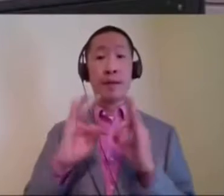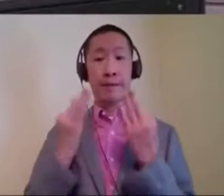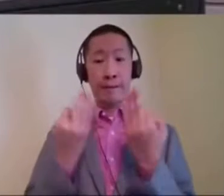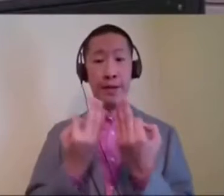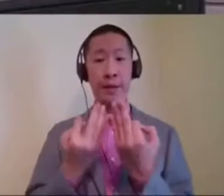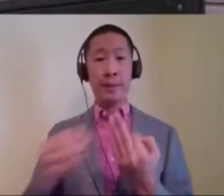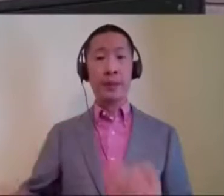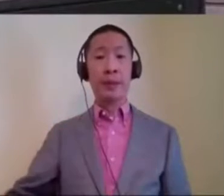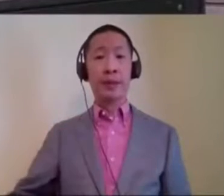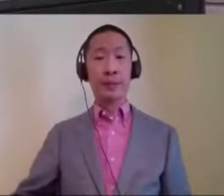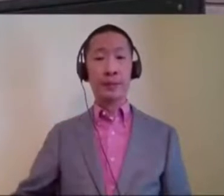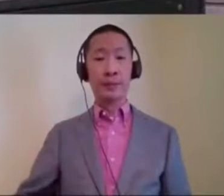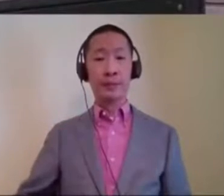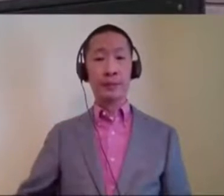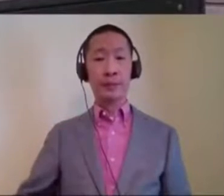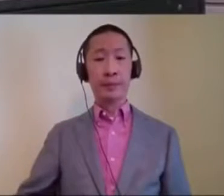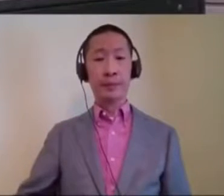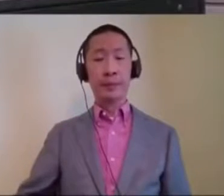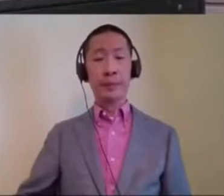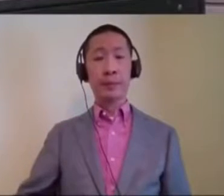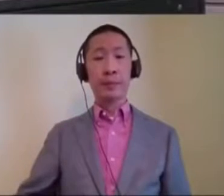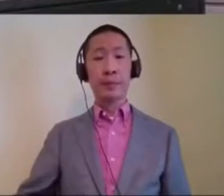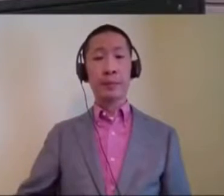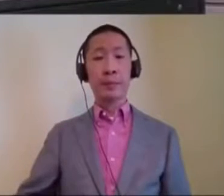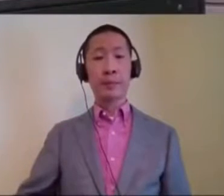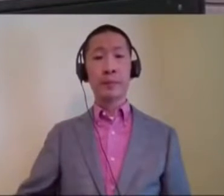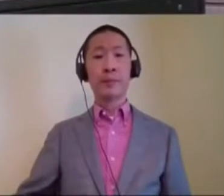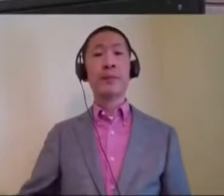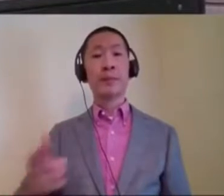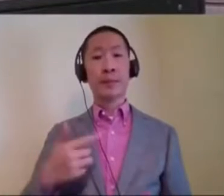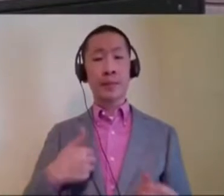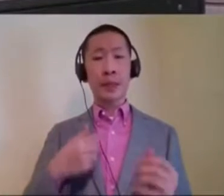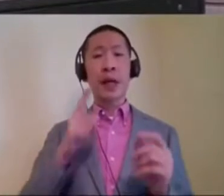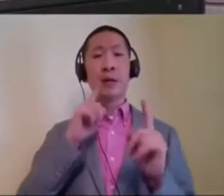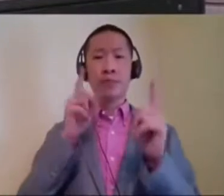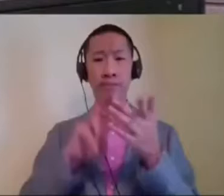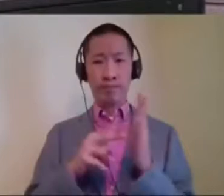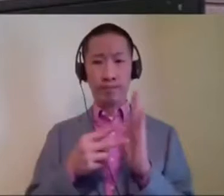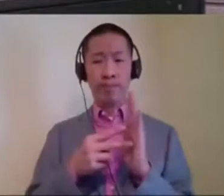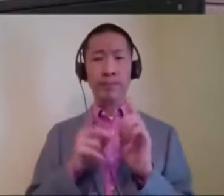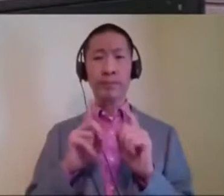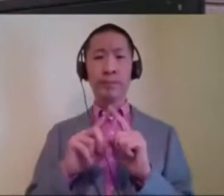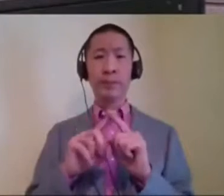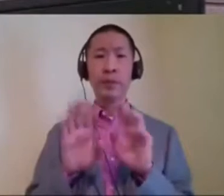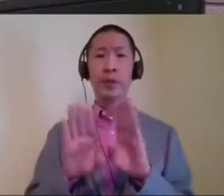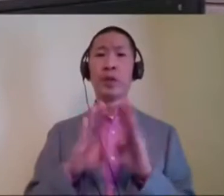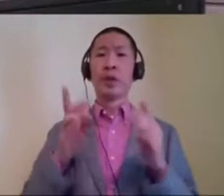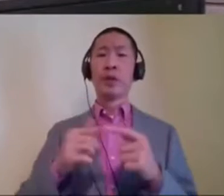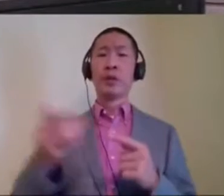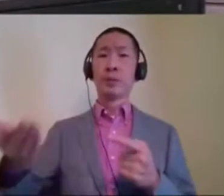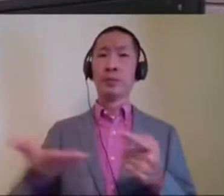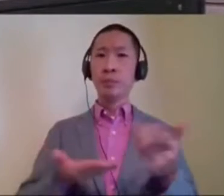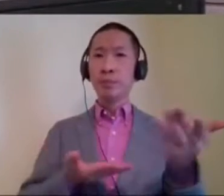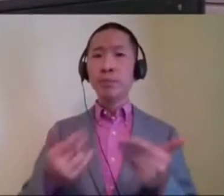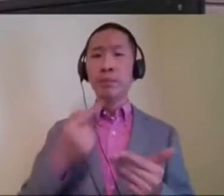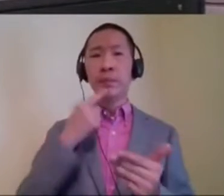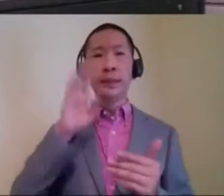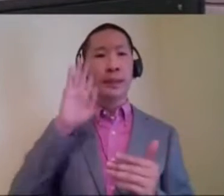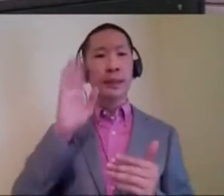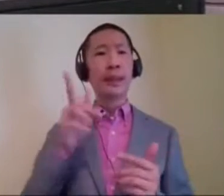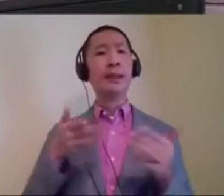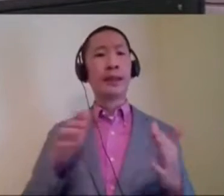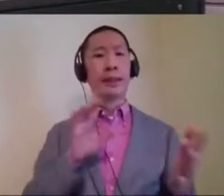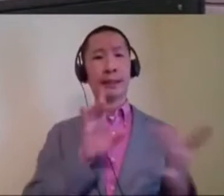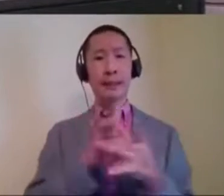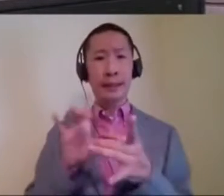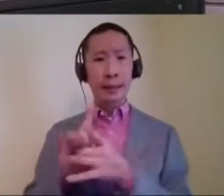members. And it was very intentional on my part to open the door, to extend the hand and say, hey, let's connect, let's